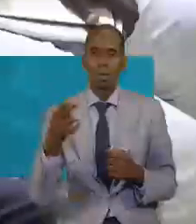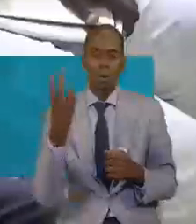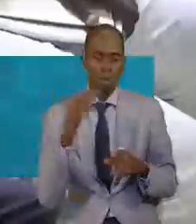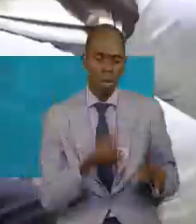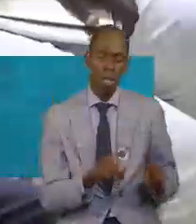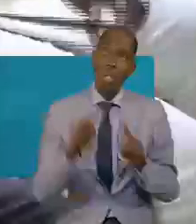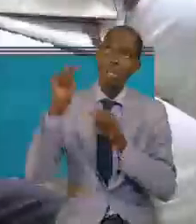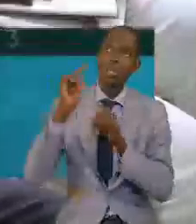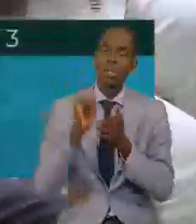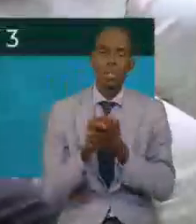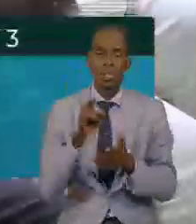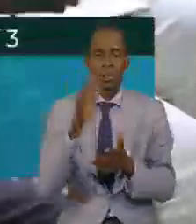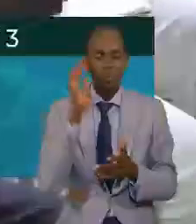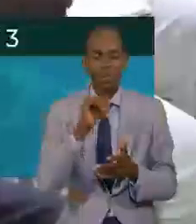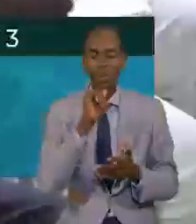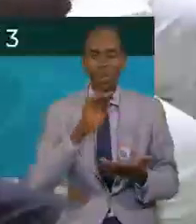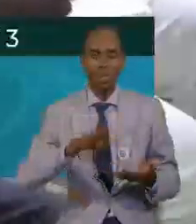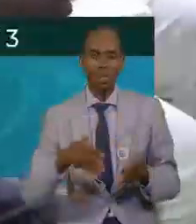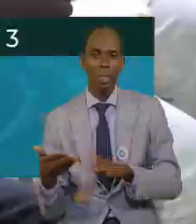see death.